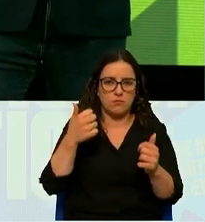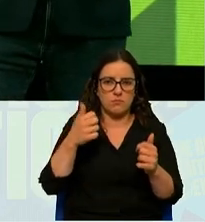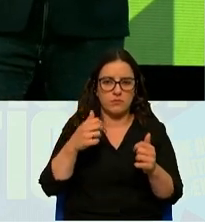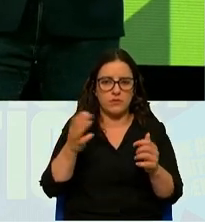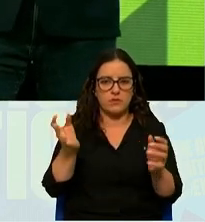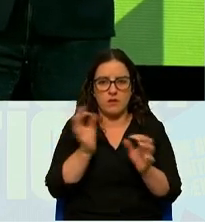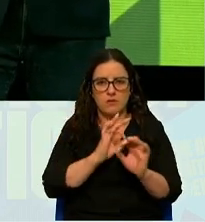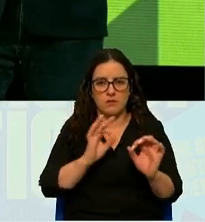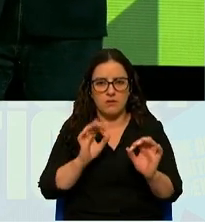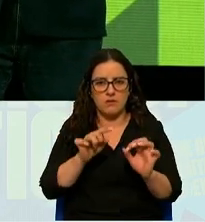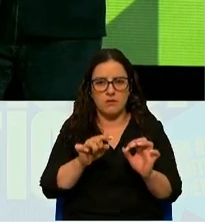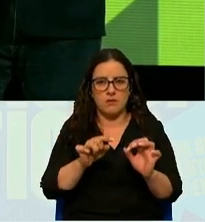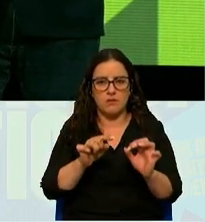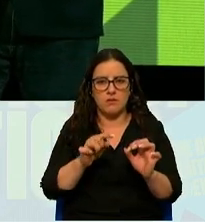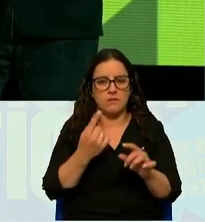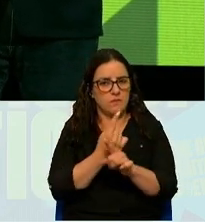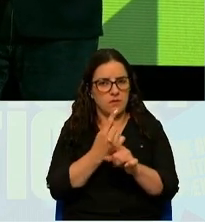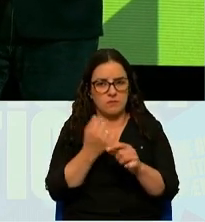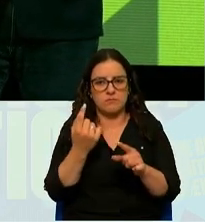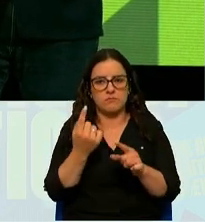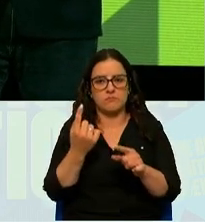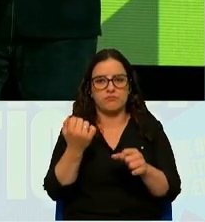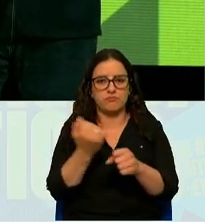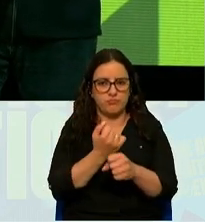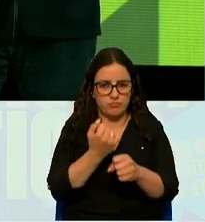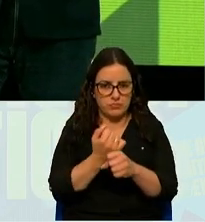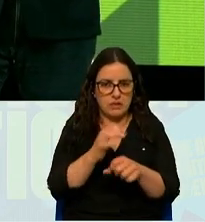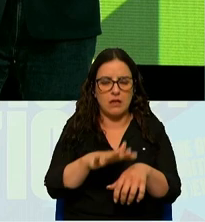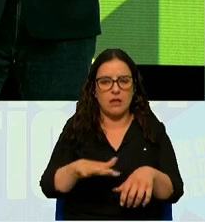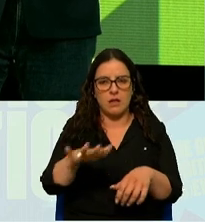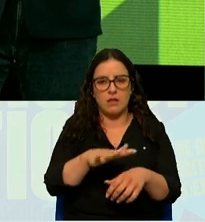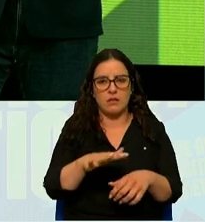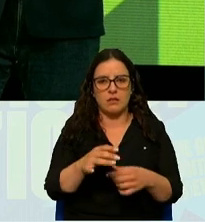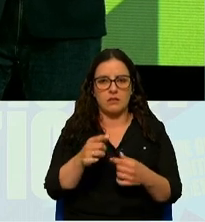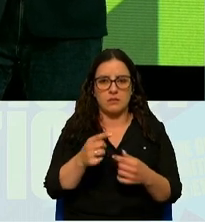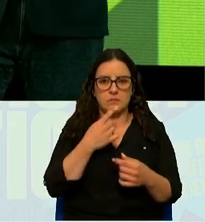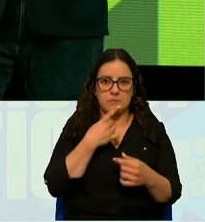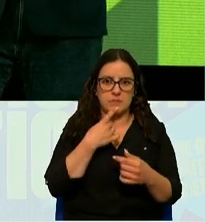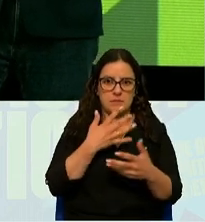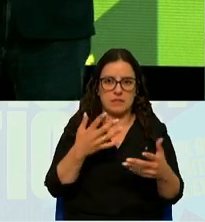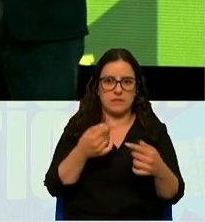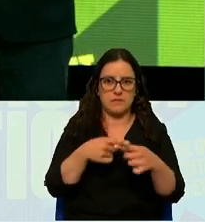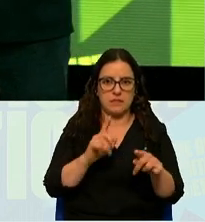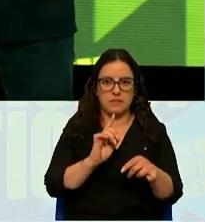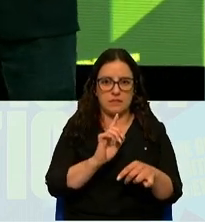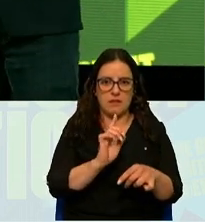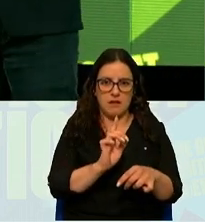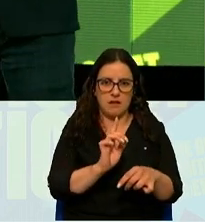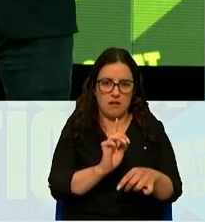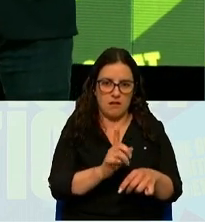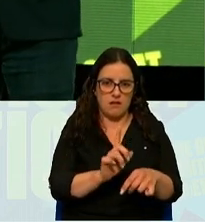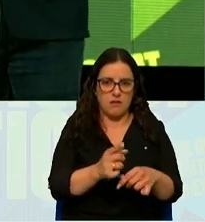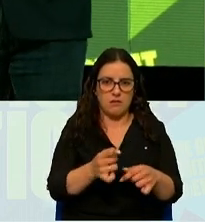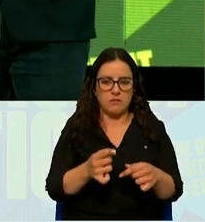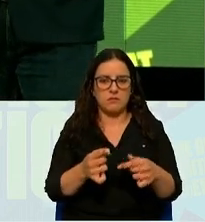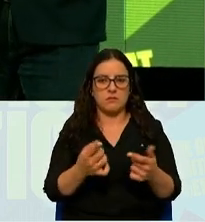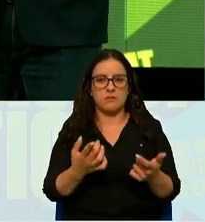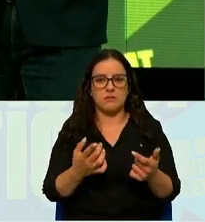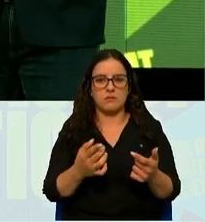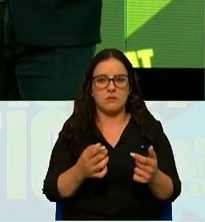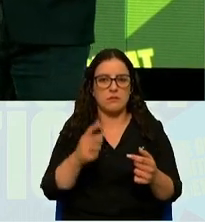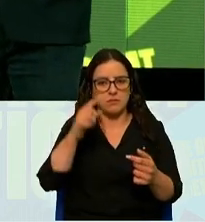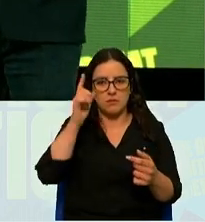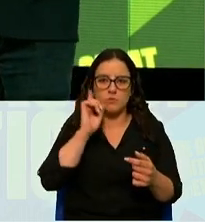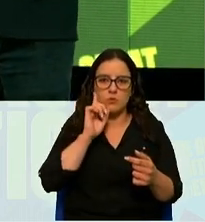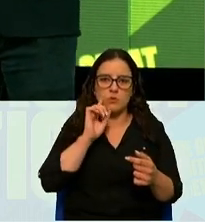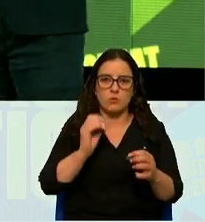variety of different tasks and domains. So you see the main difference in here. It's not that it's able to do these things, the most important